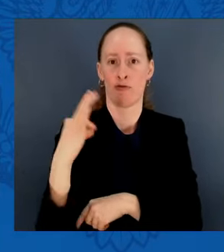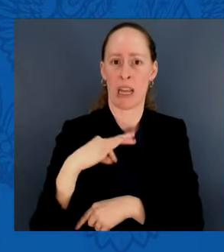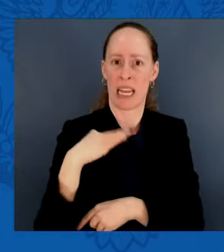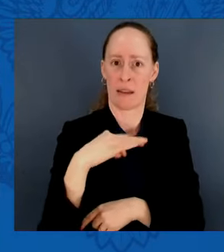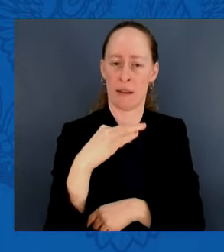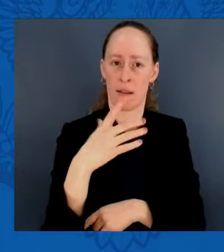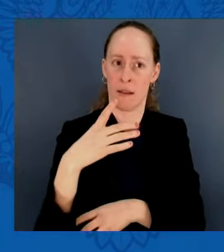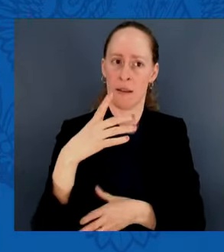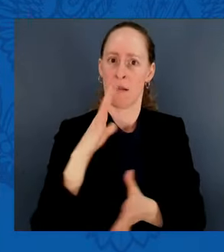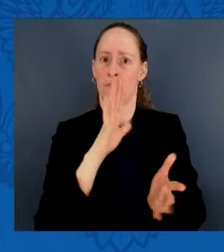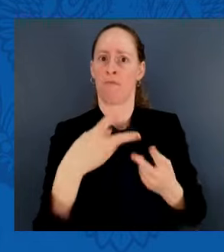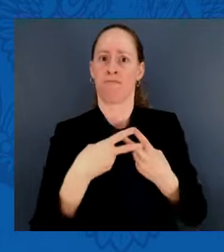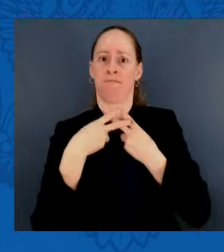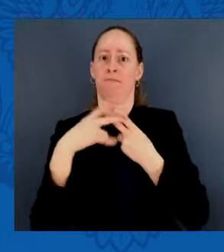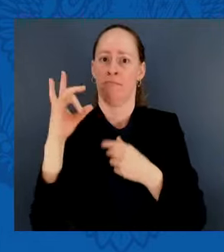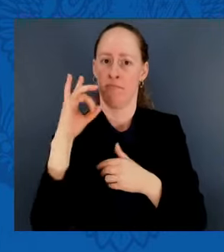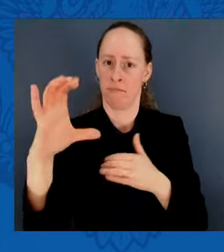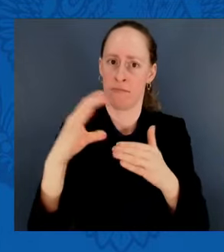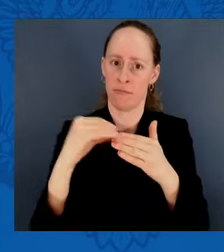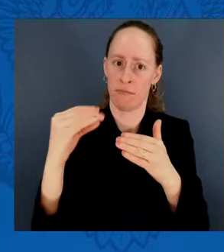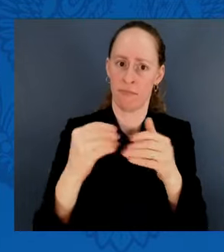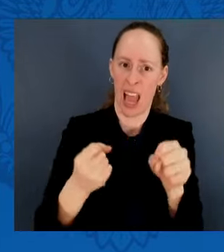savings permanent.